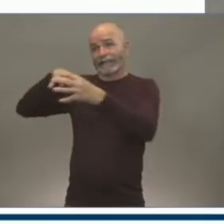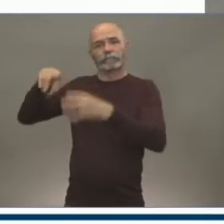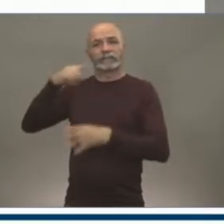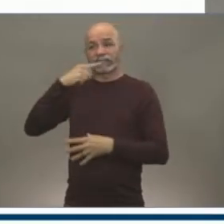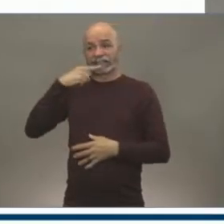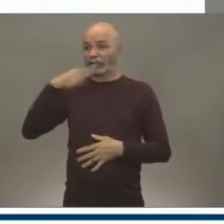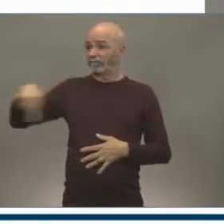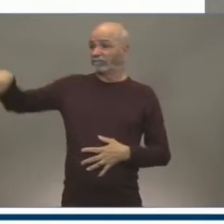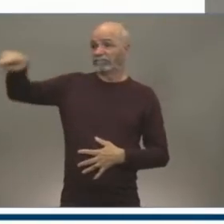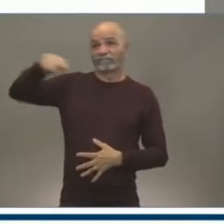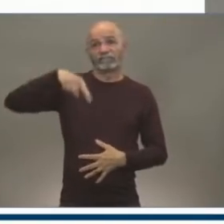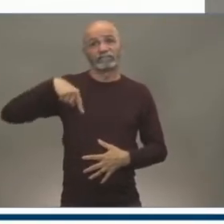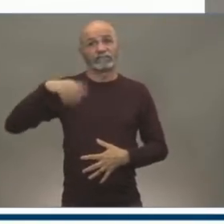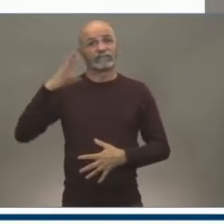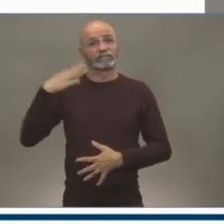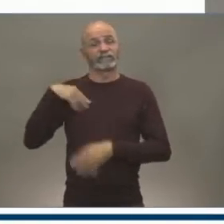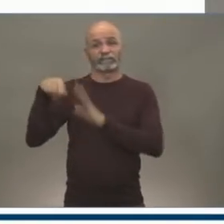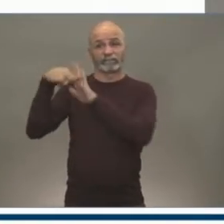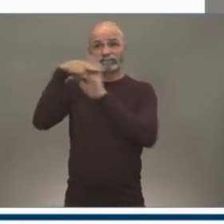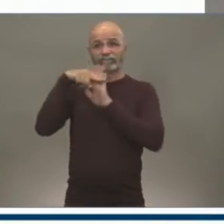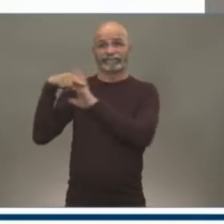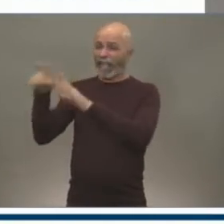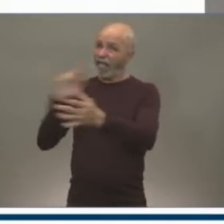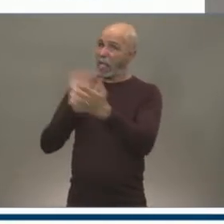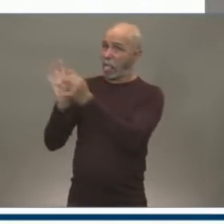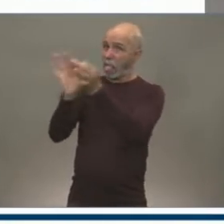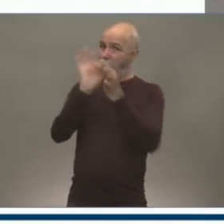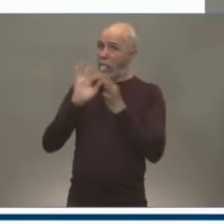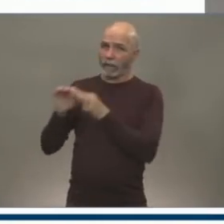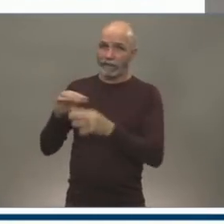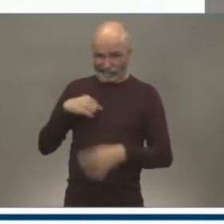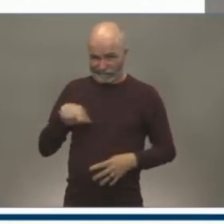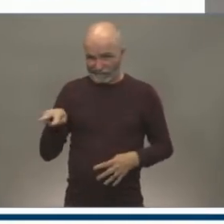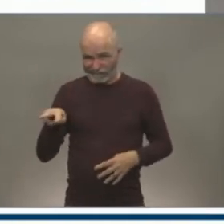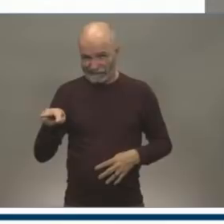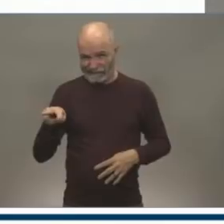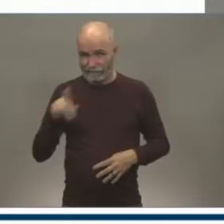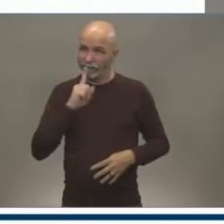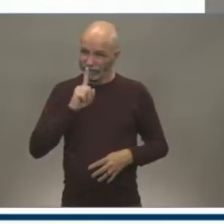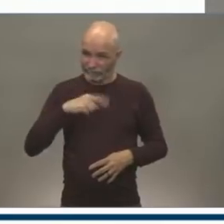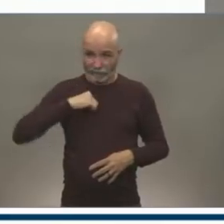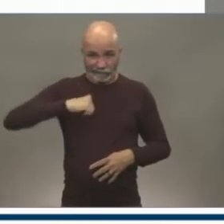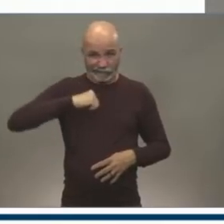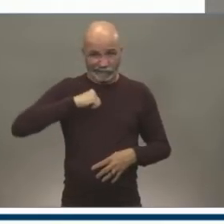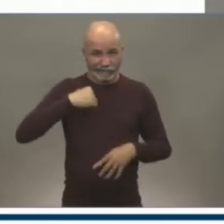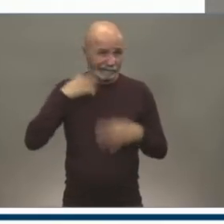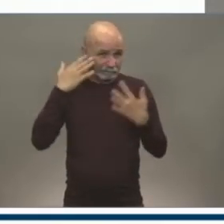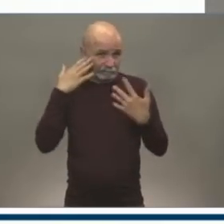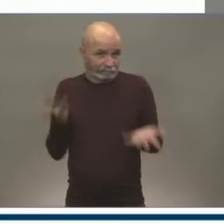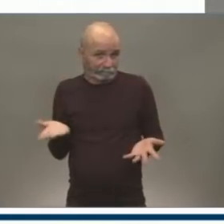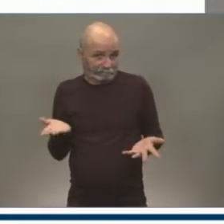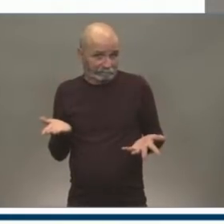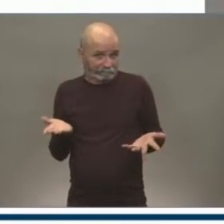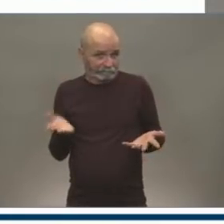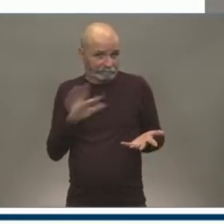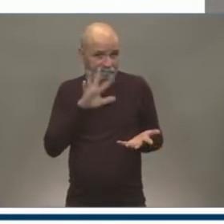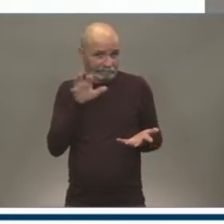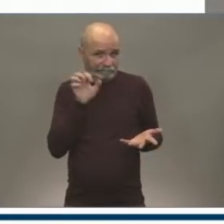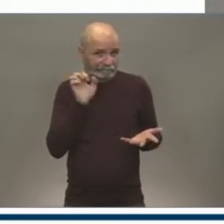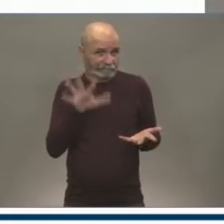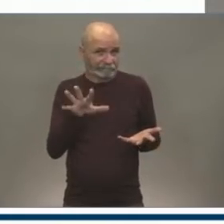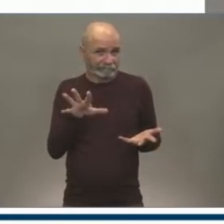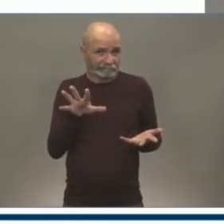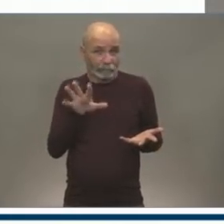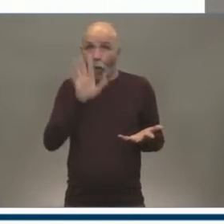tested and is negative. I don't know how valid that is, but nothing's been brought to my attention from public health follow-up that would link